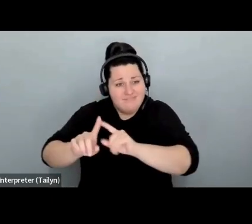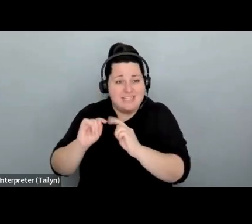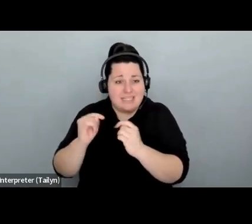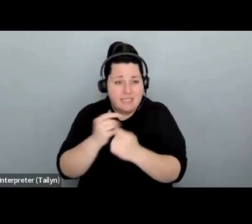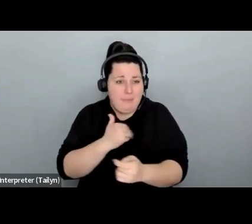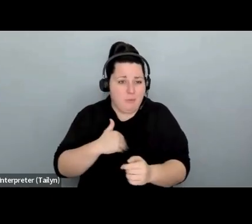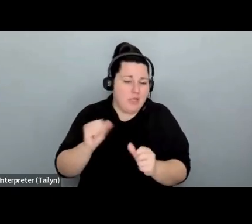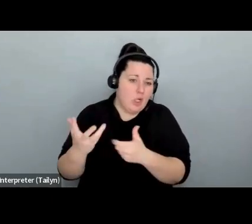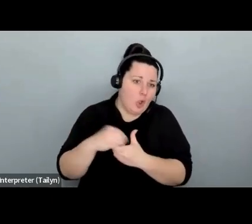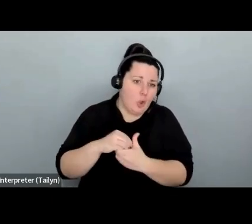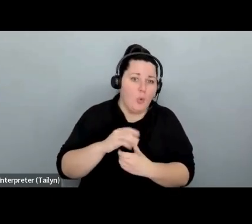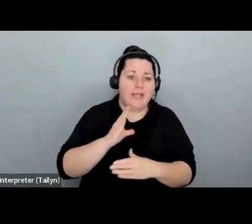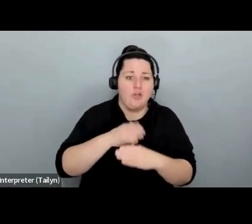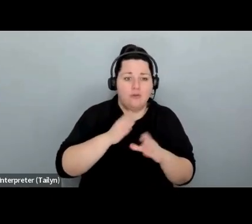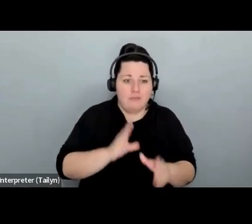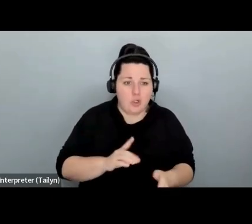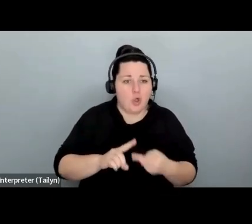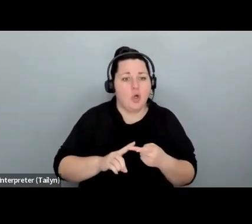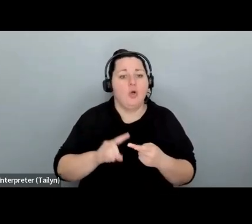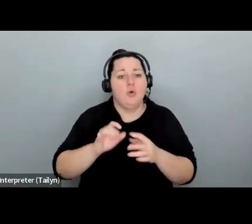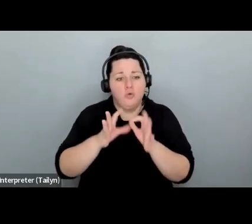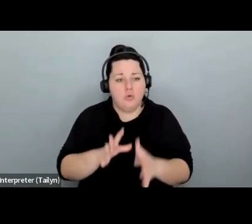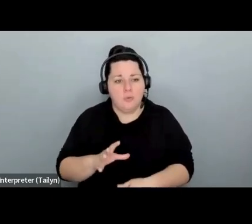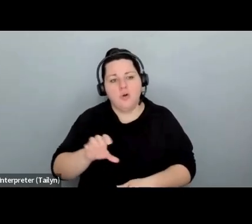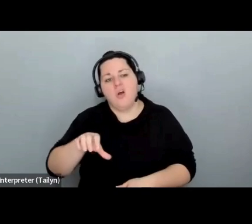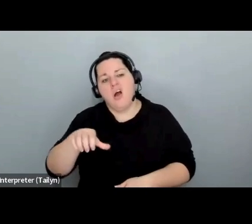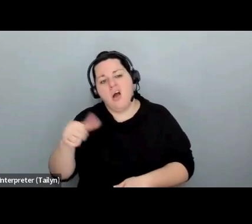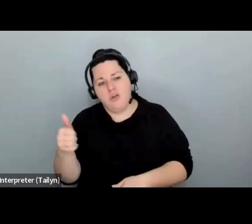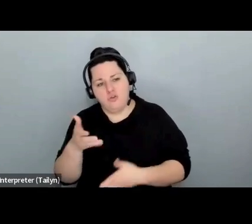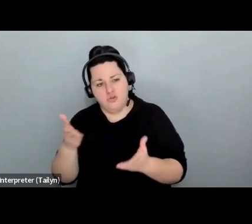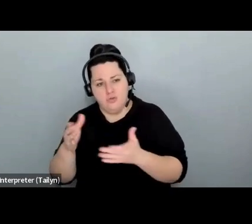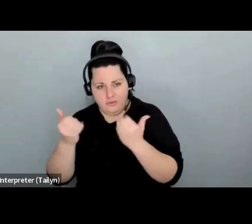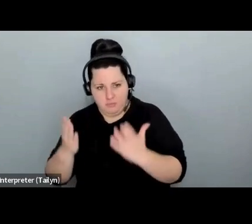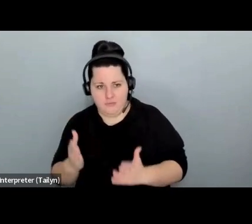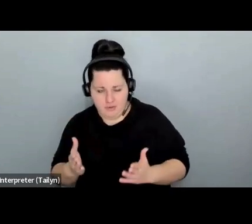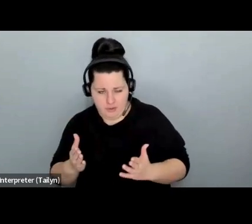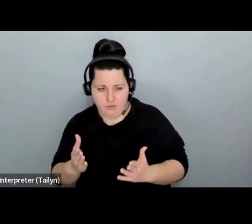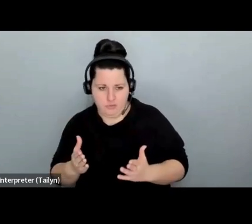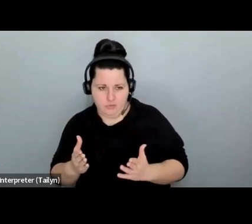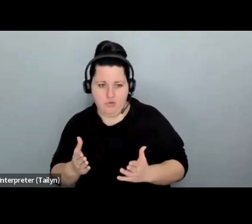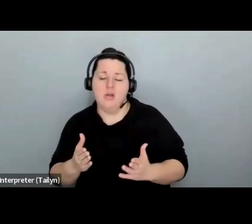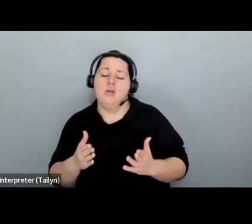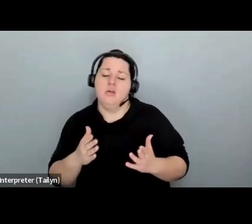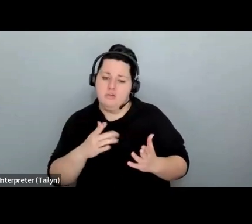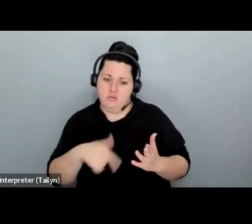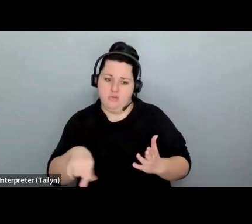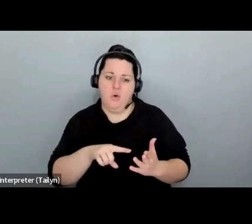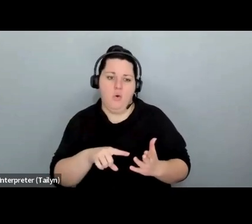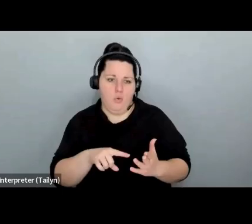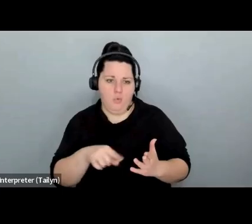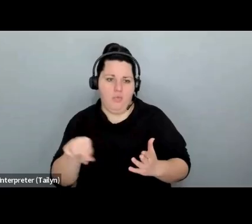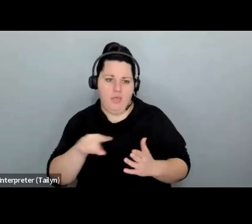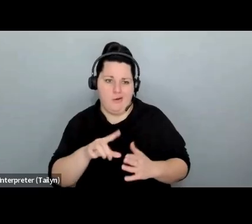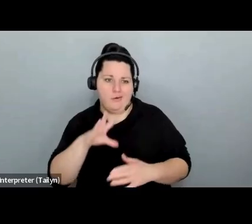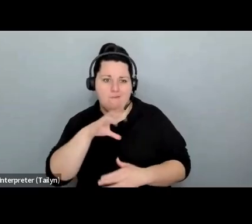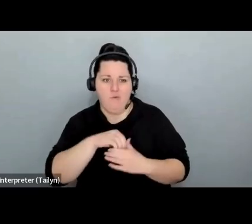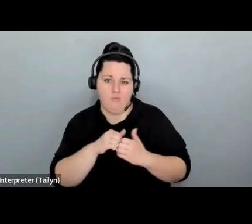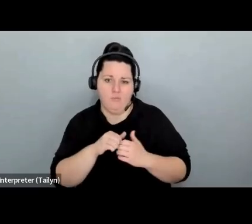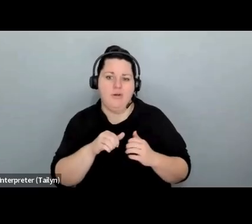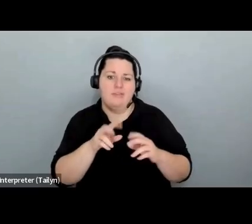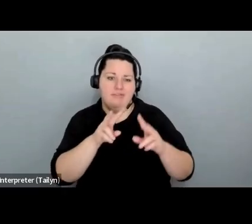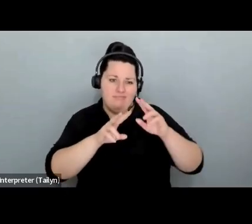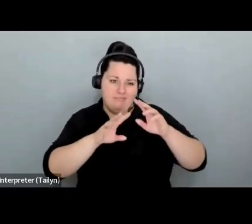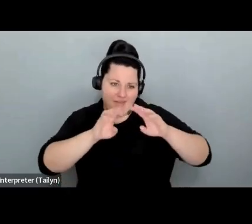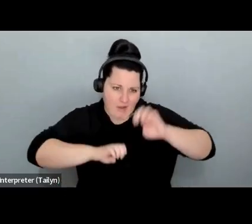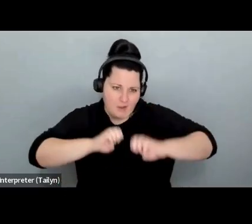intervener, an interpreter, and other related service providers to evaluate the special skills areas for both the hearing